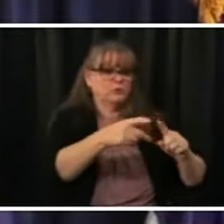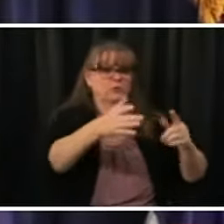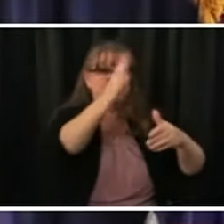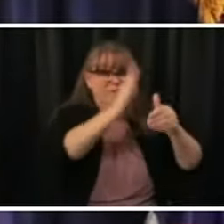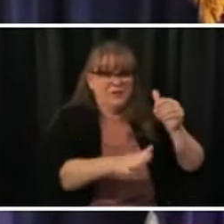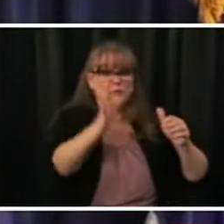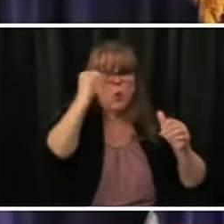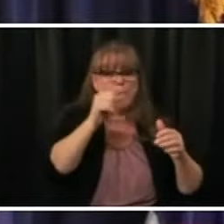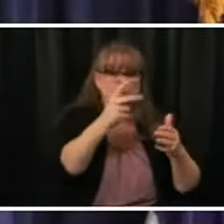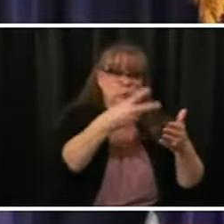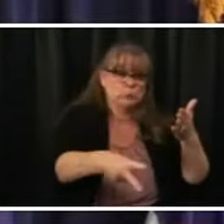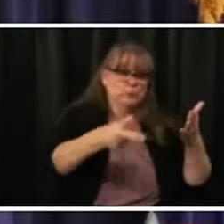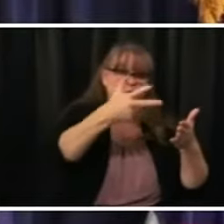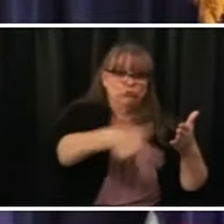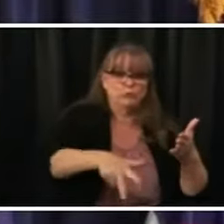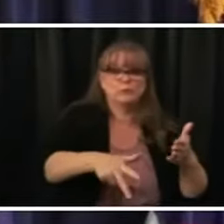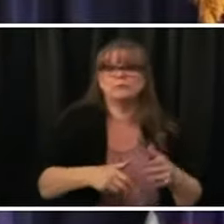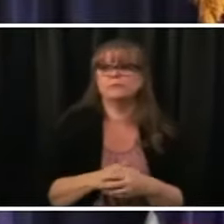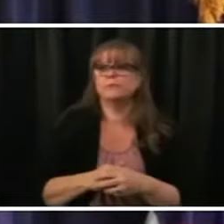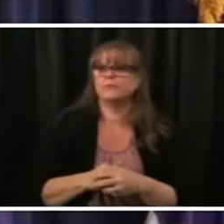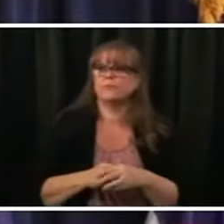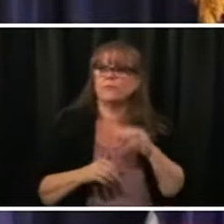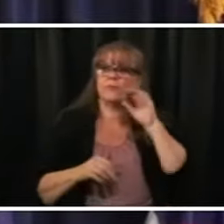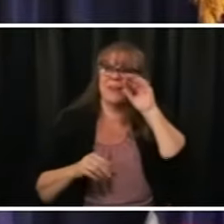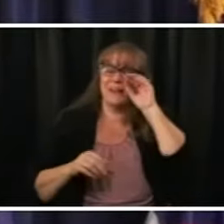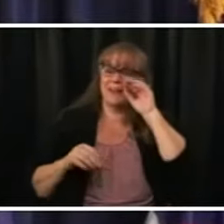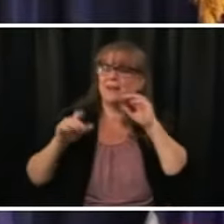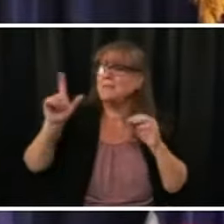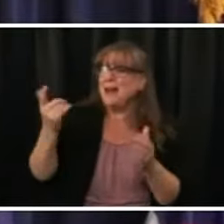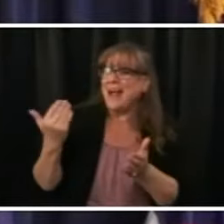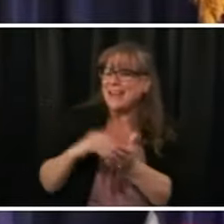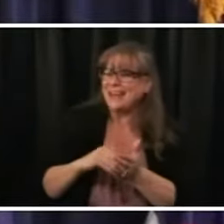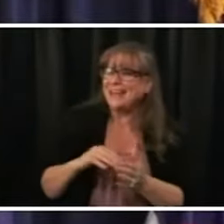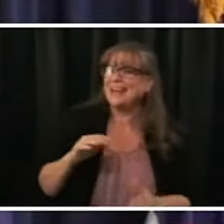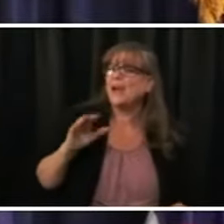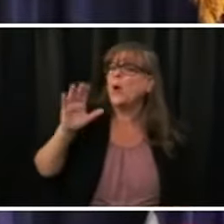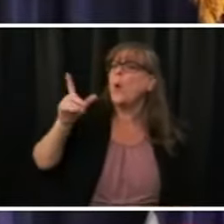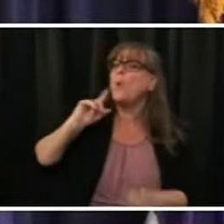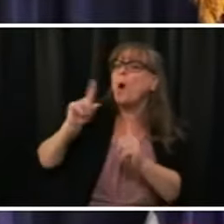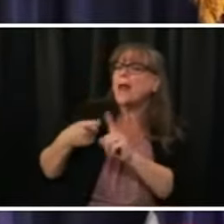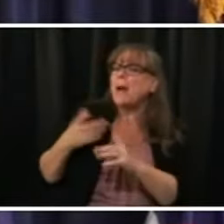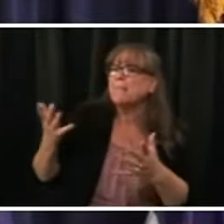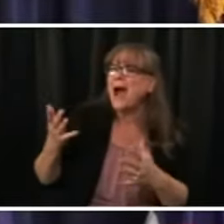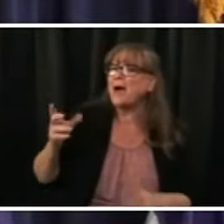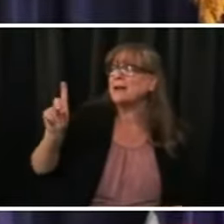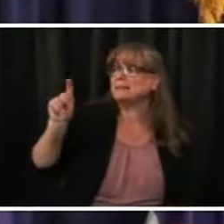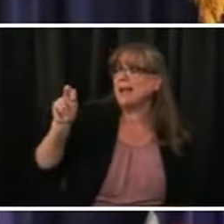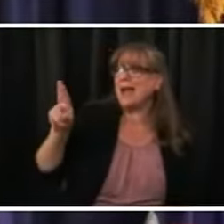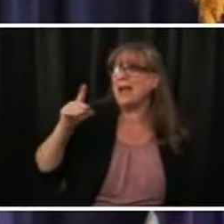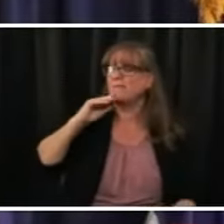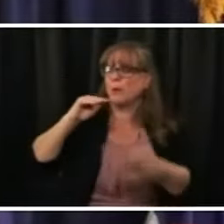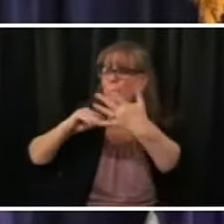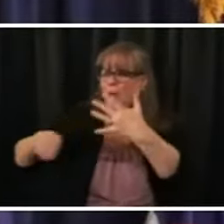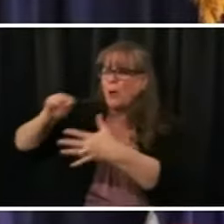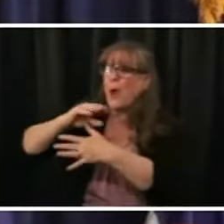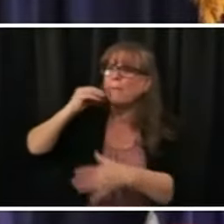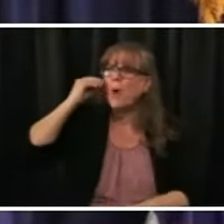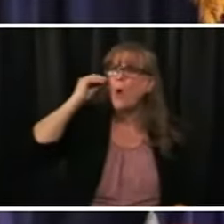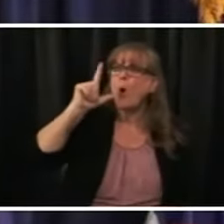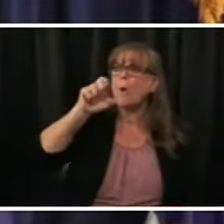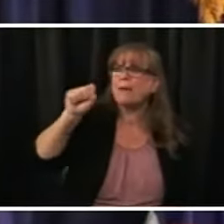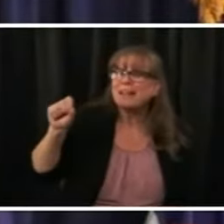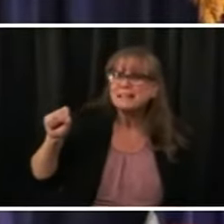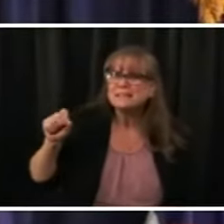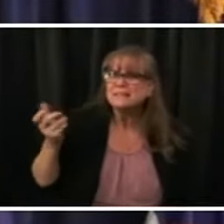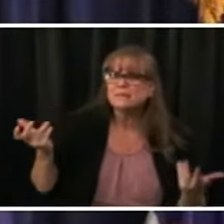Sorry, and my other question was if you considered or come up with an answer to Denver's request about giving more priority to help. Well, it would